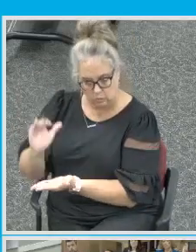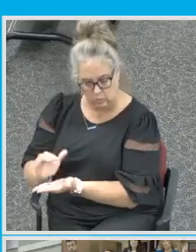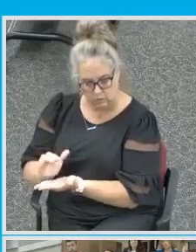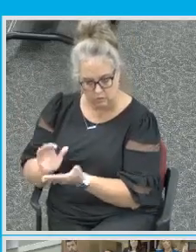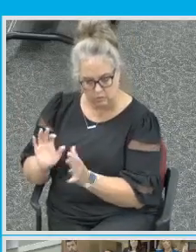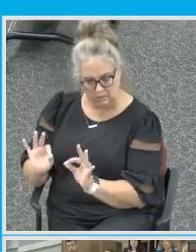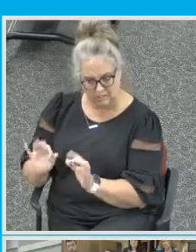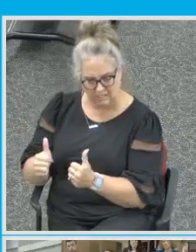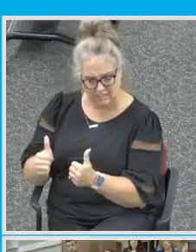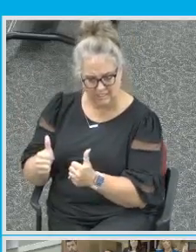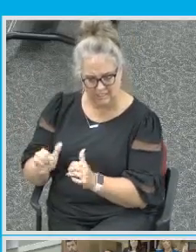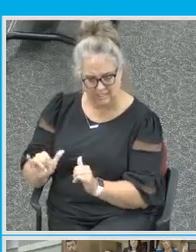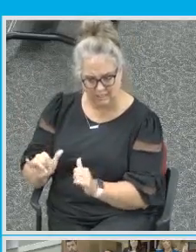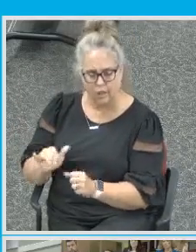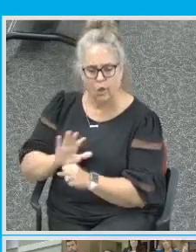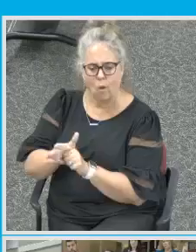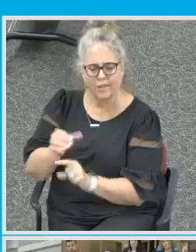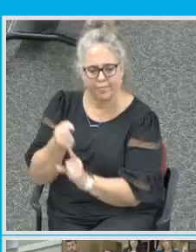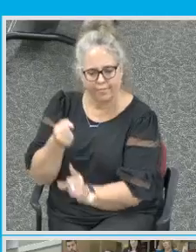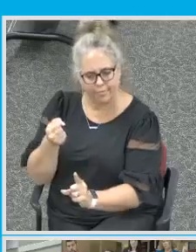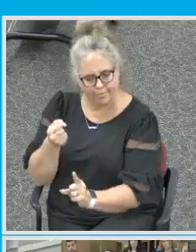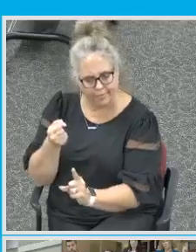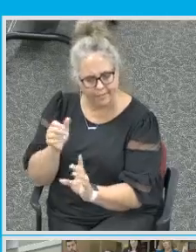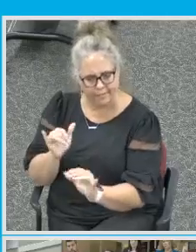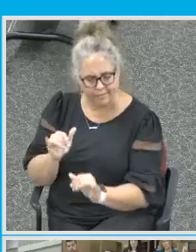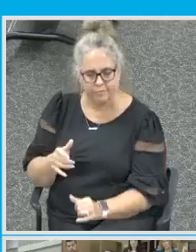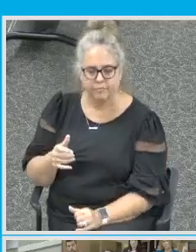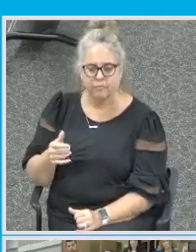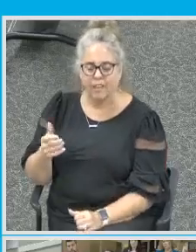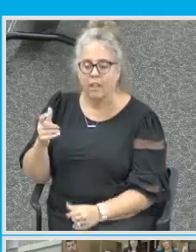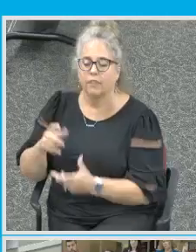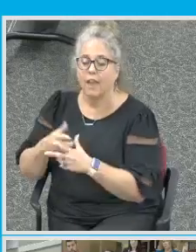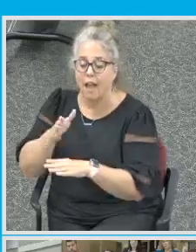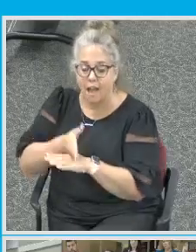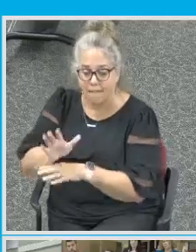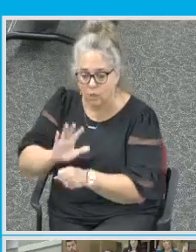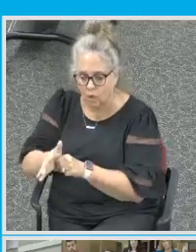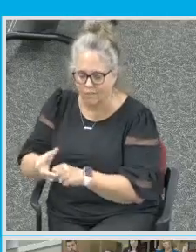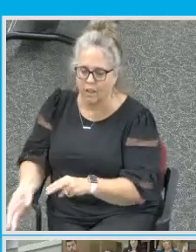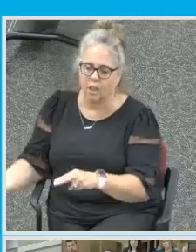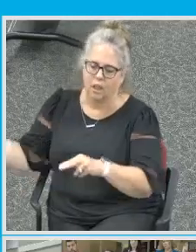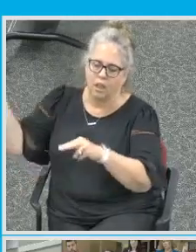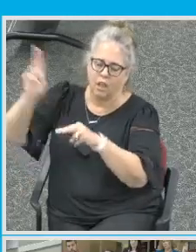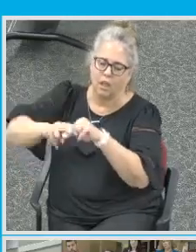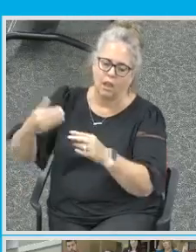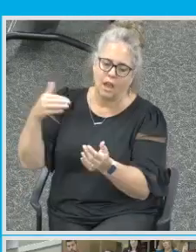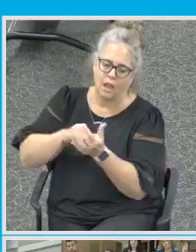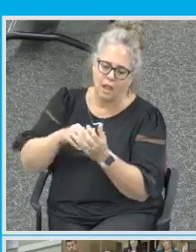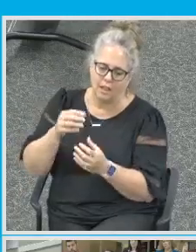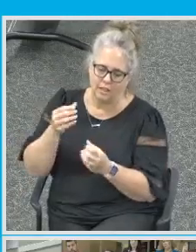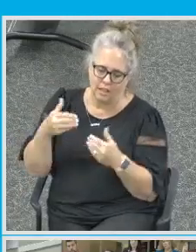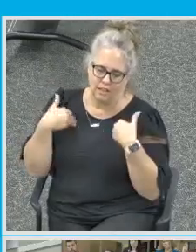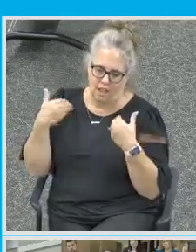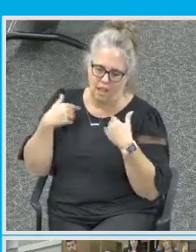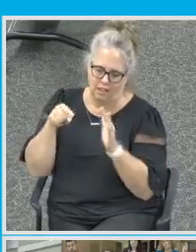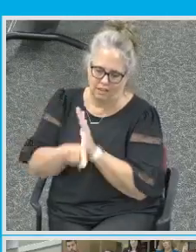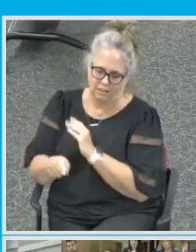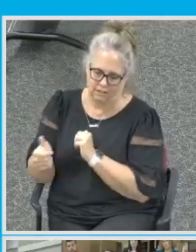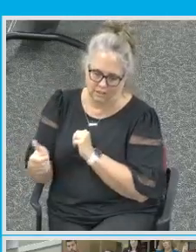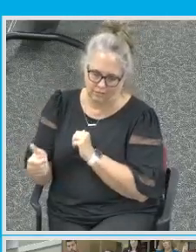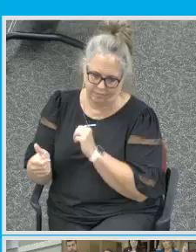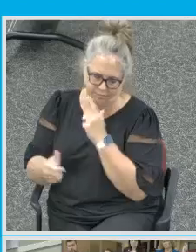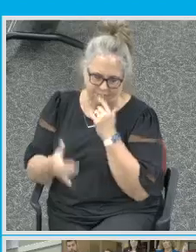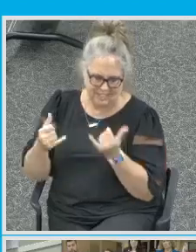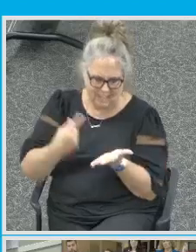by suicide. And then we heard a lot of mental health being talked about, suicide prevention being talked about, and we saw suicide rates go back down for our students